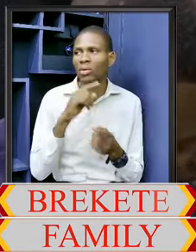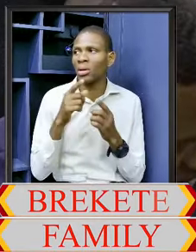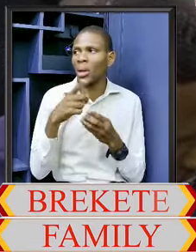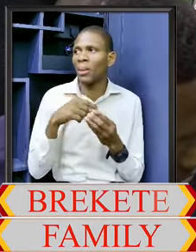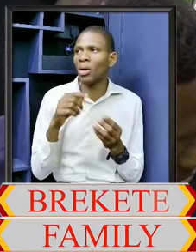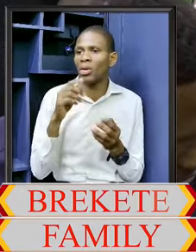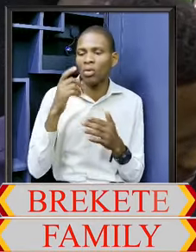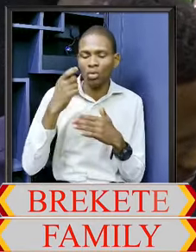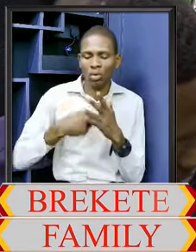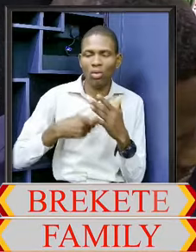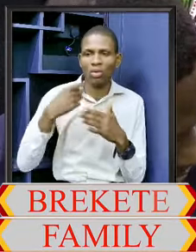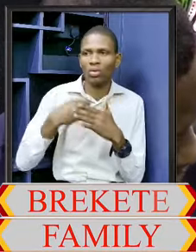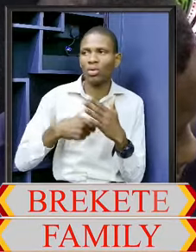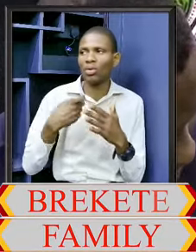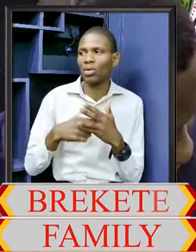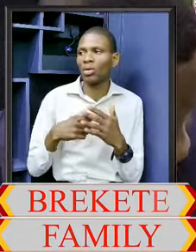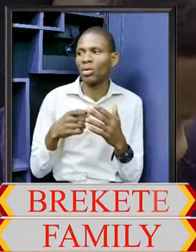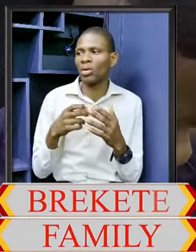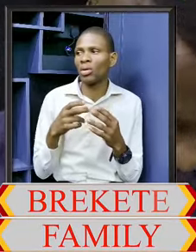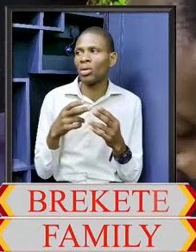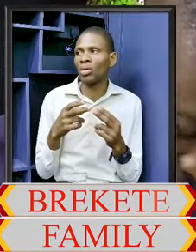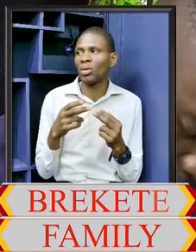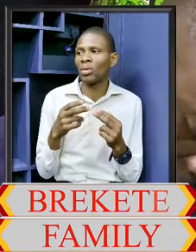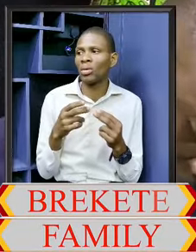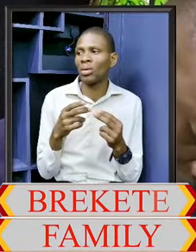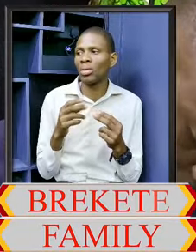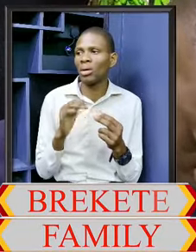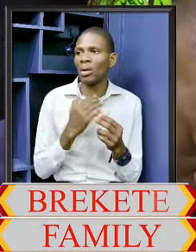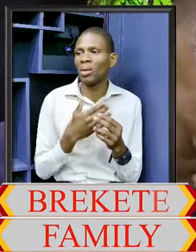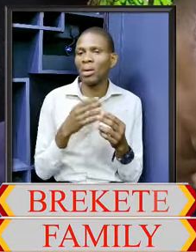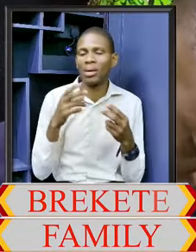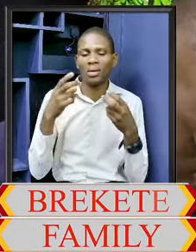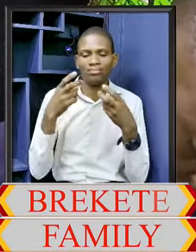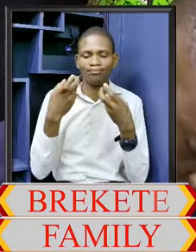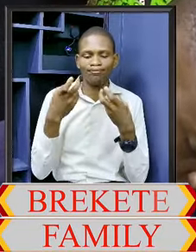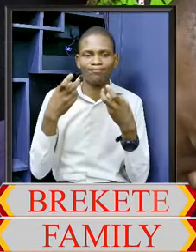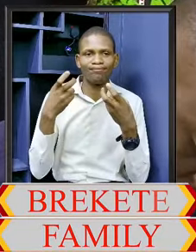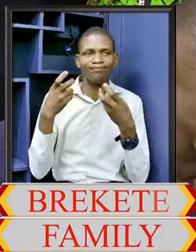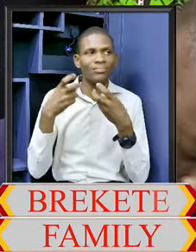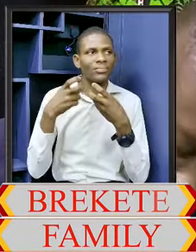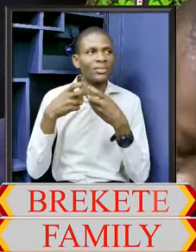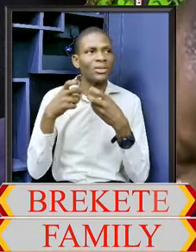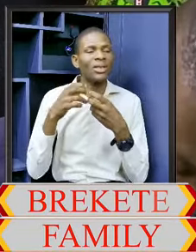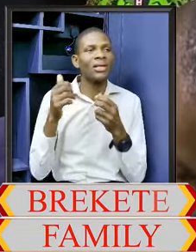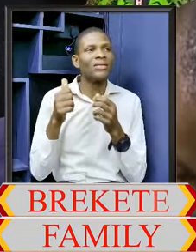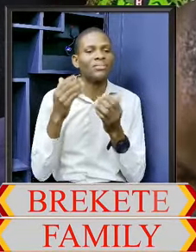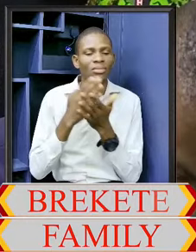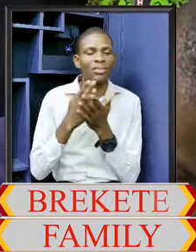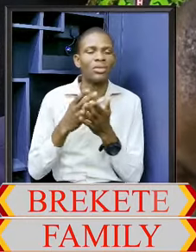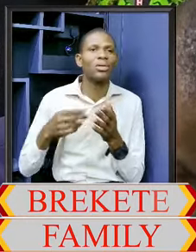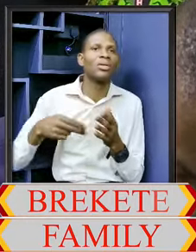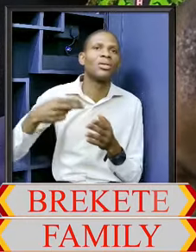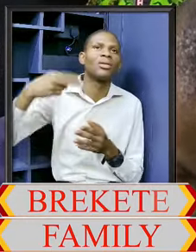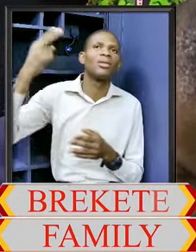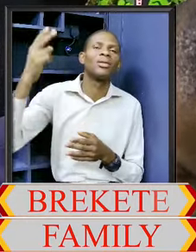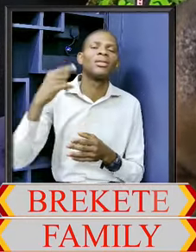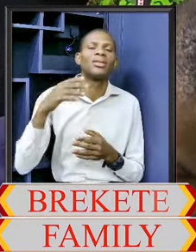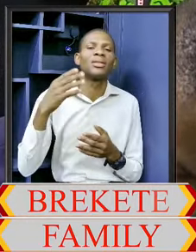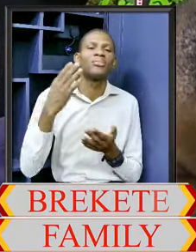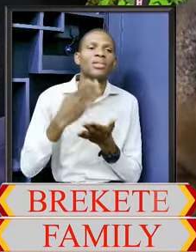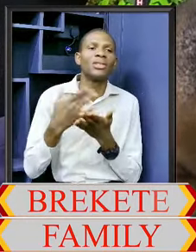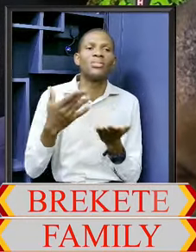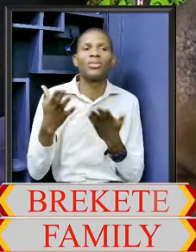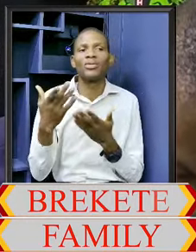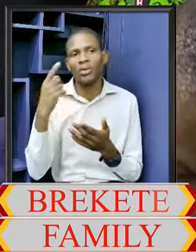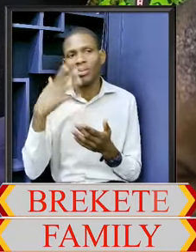about cost to low cost, our neighbor, everything don't they go high. The bill where they bring from my own house yesterday